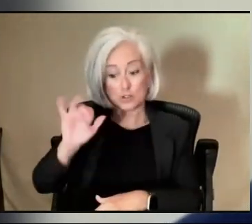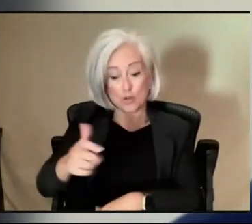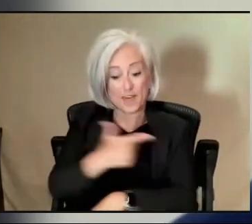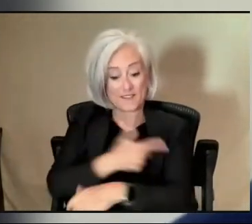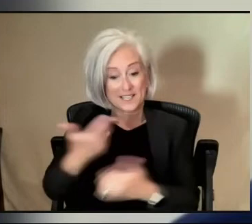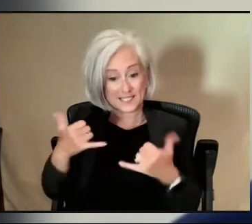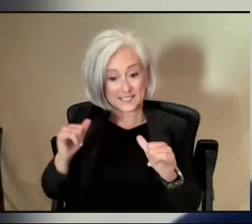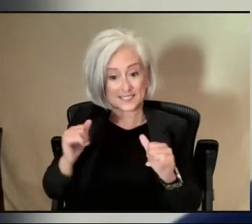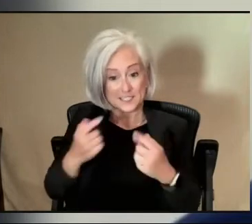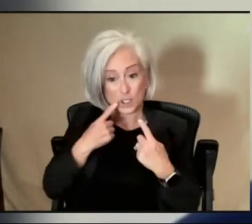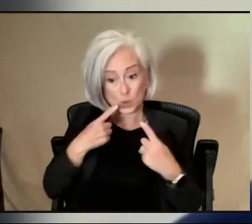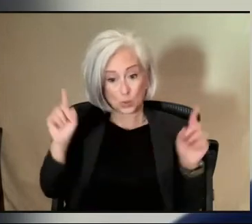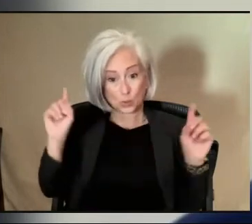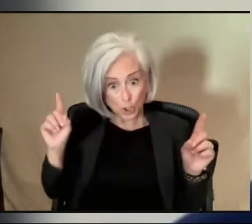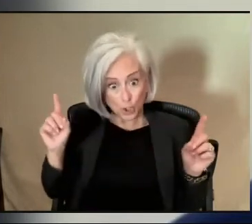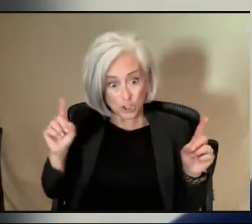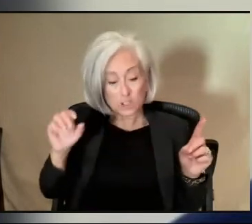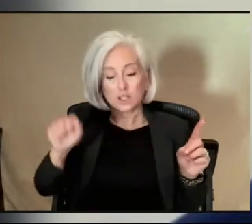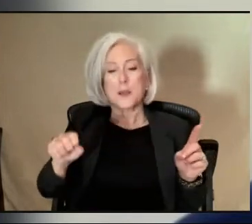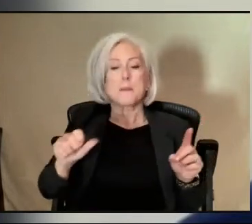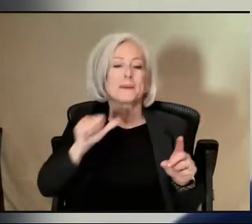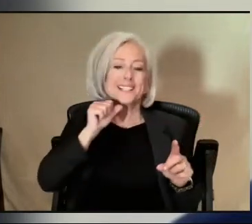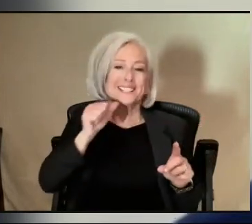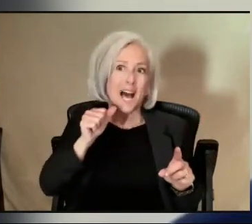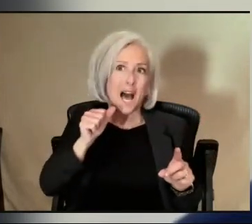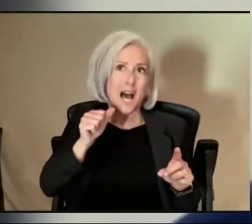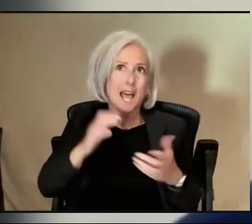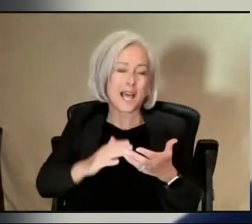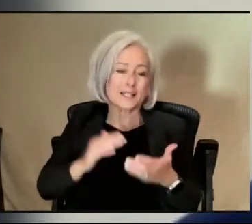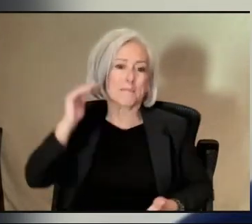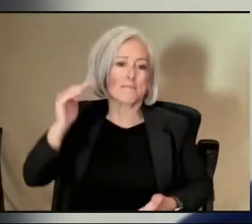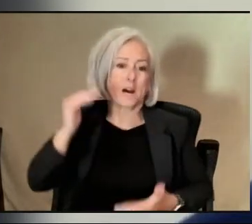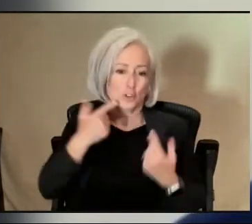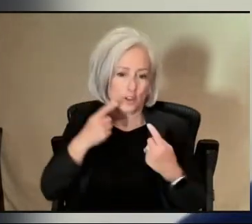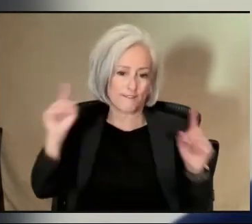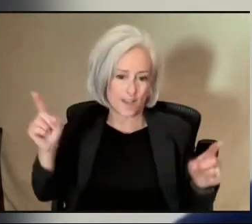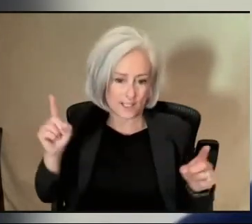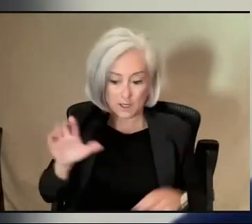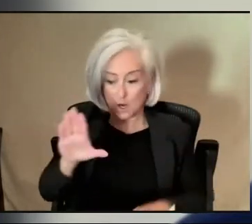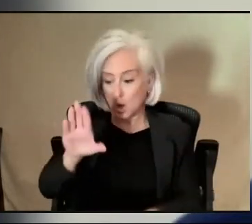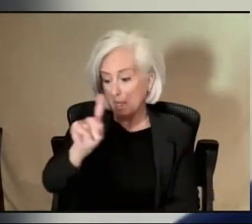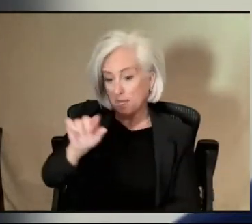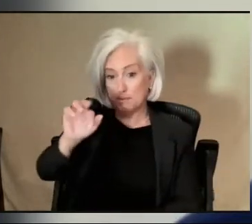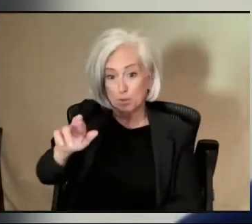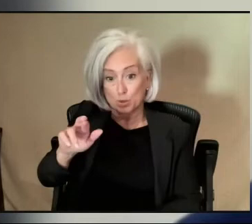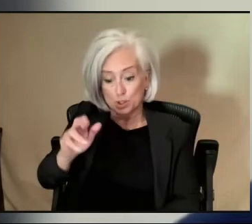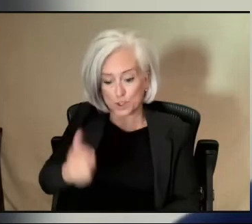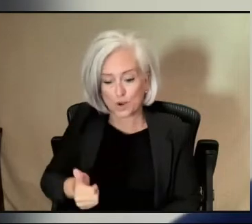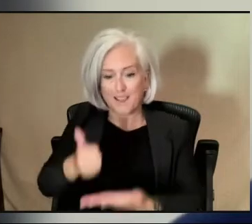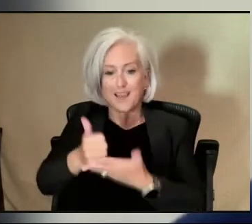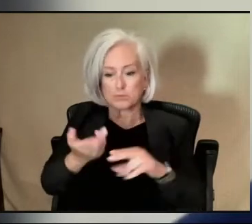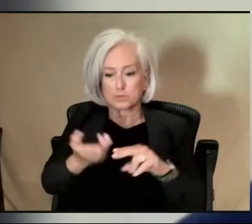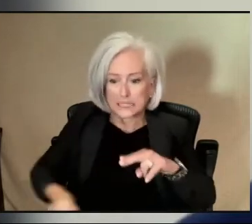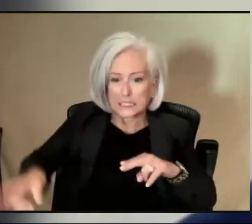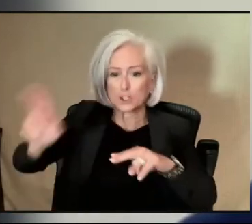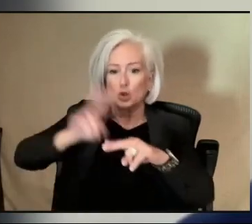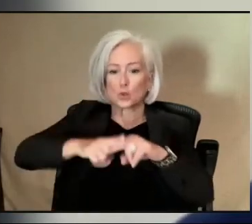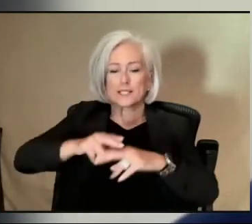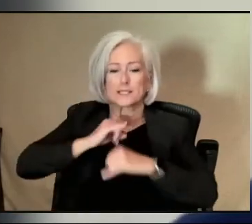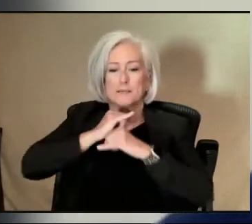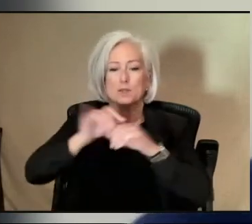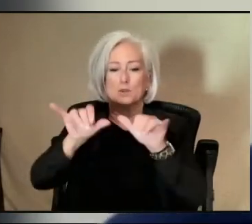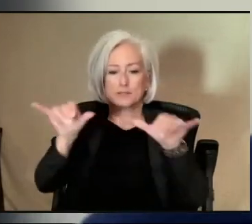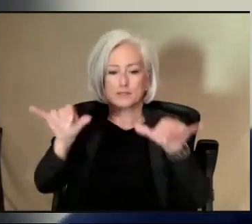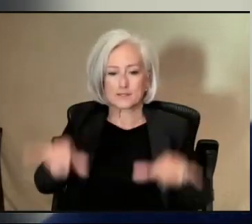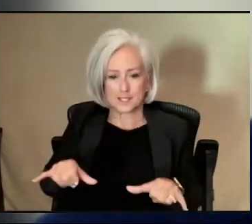not as efficient. So the boosters increase that antibody again, so there's so much more antibody, it can still overcome this.